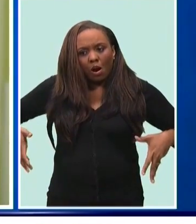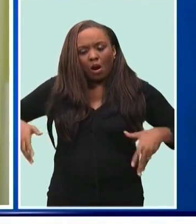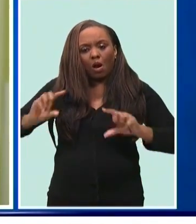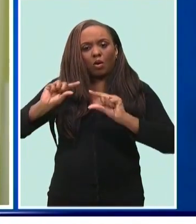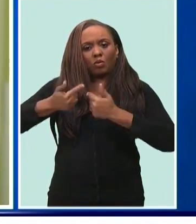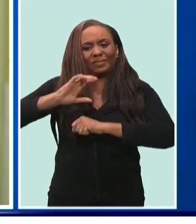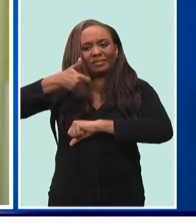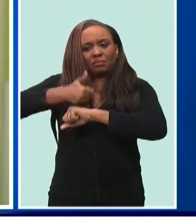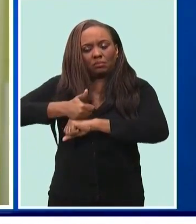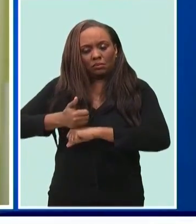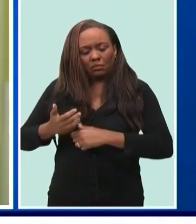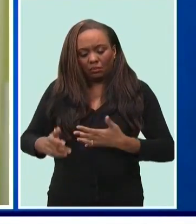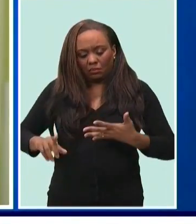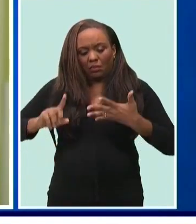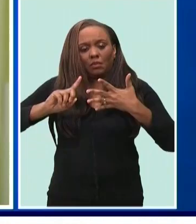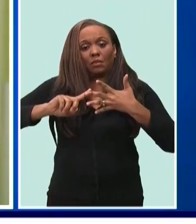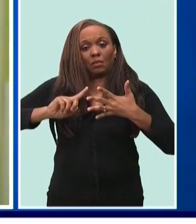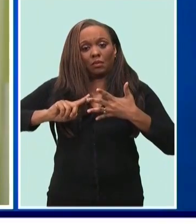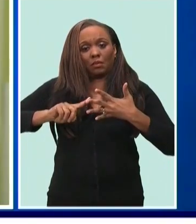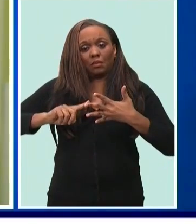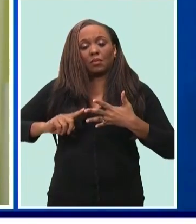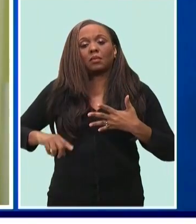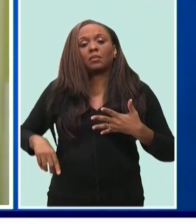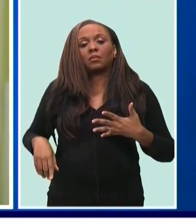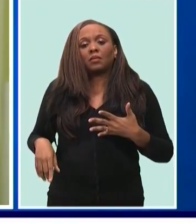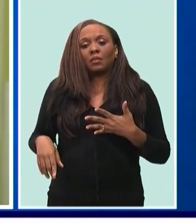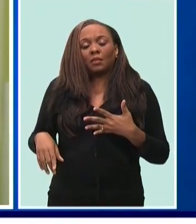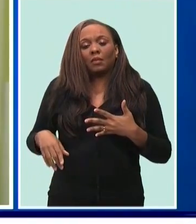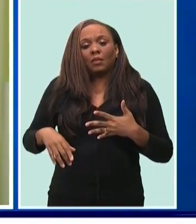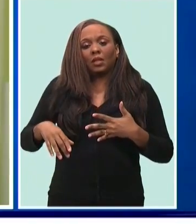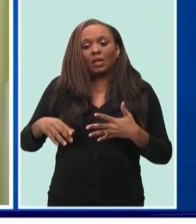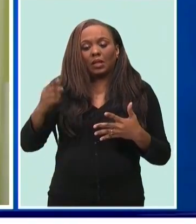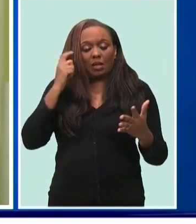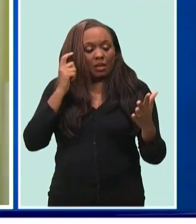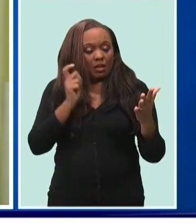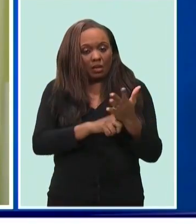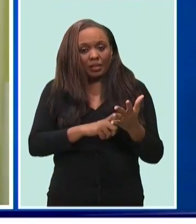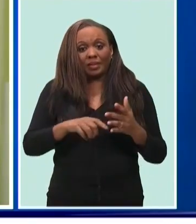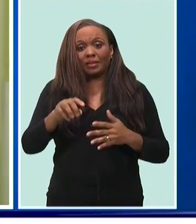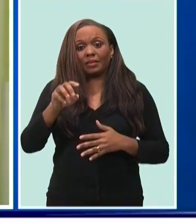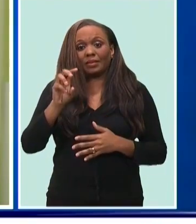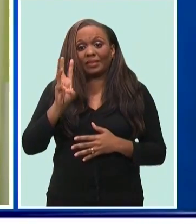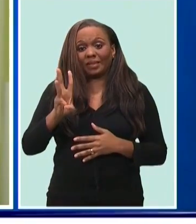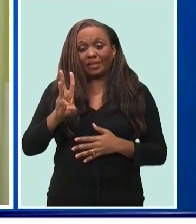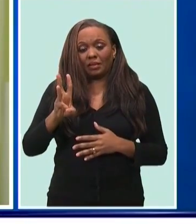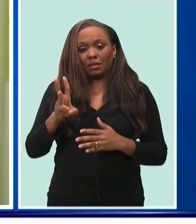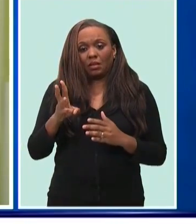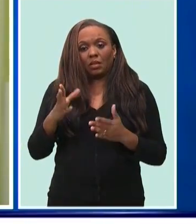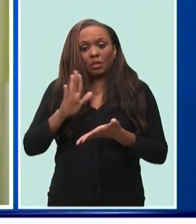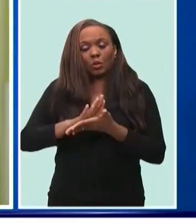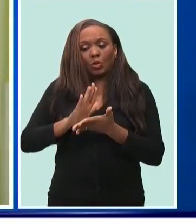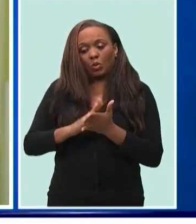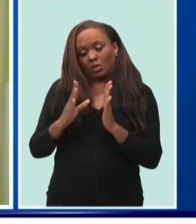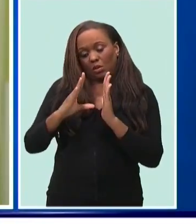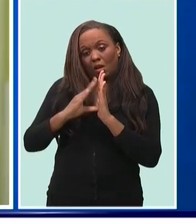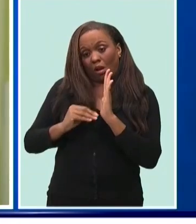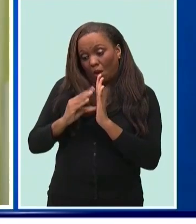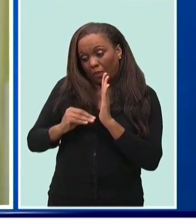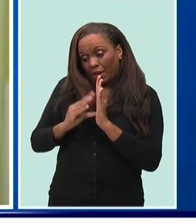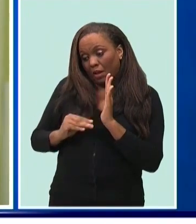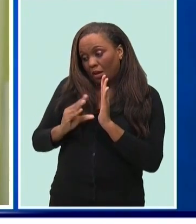in Barbados. Thirdly, to identify and develop 6 model schools. Last year, we were able to